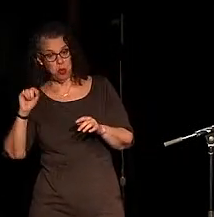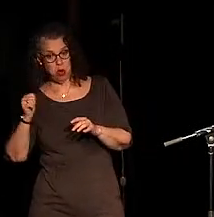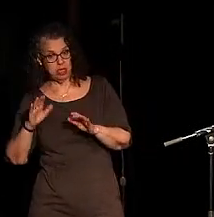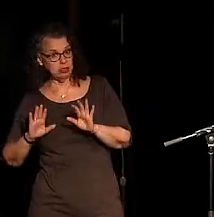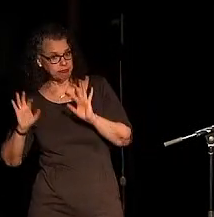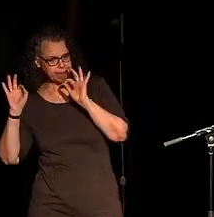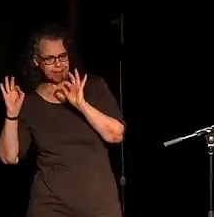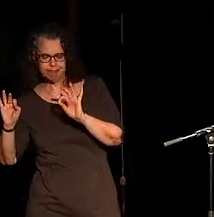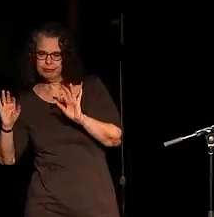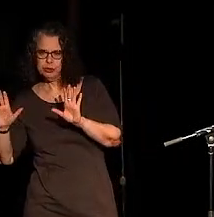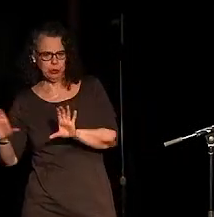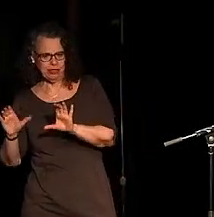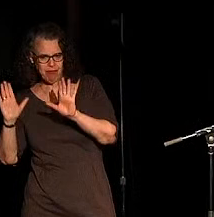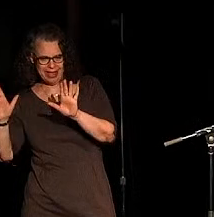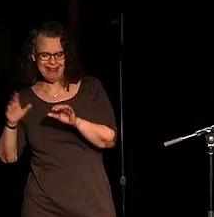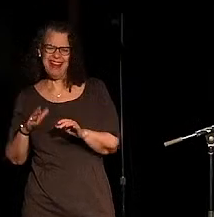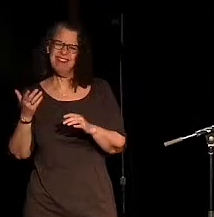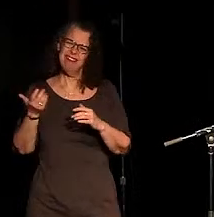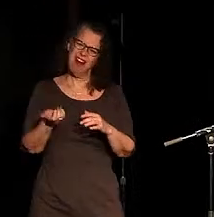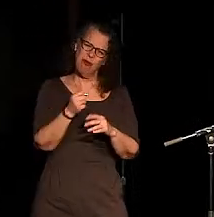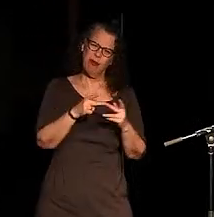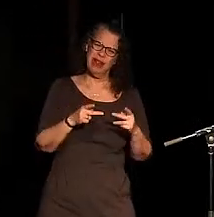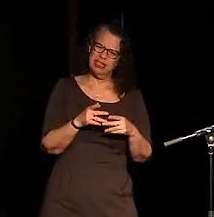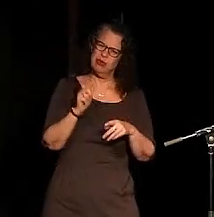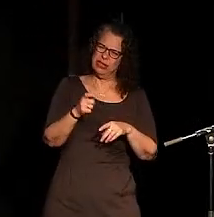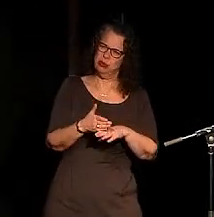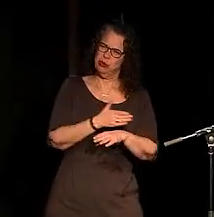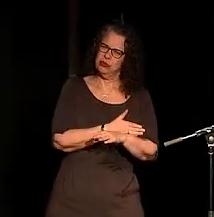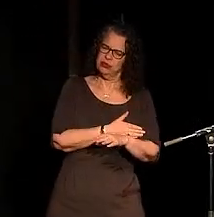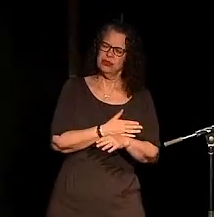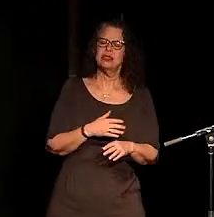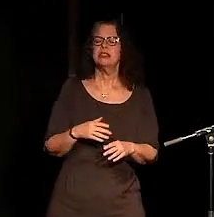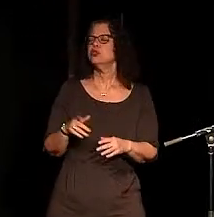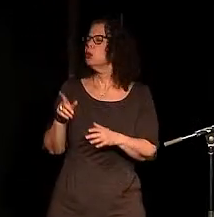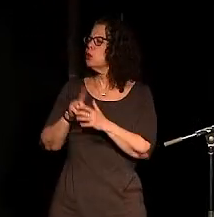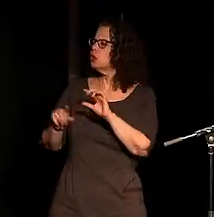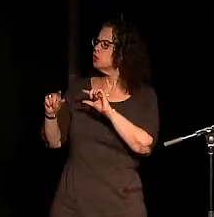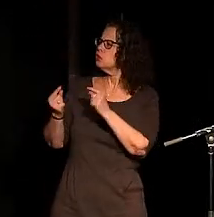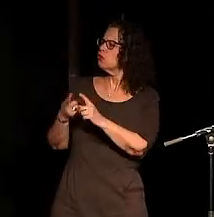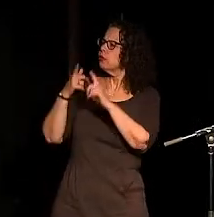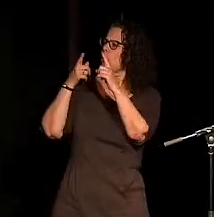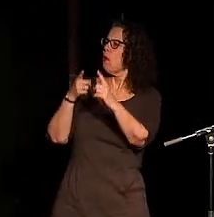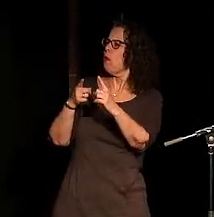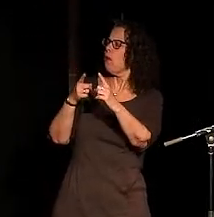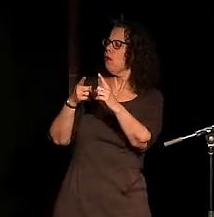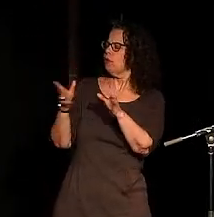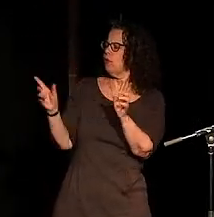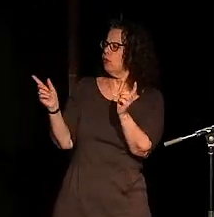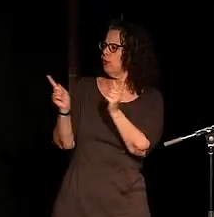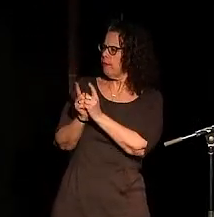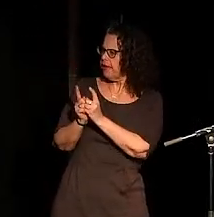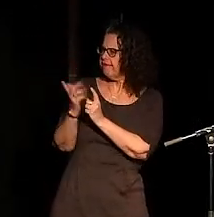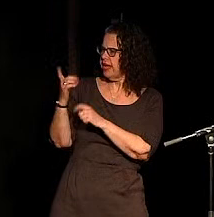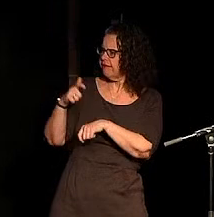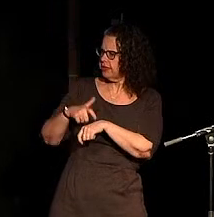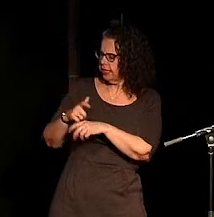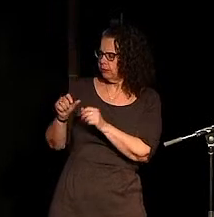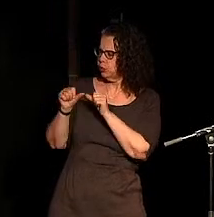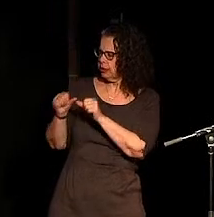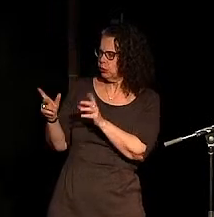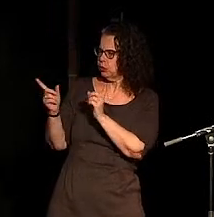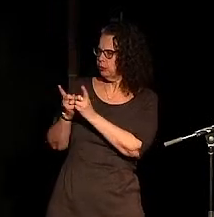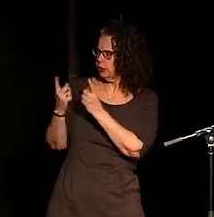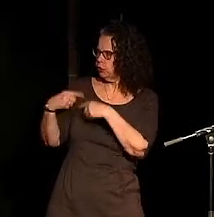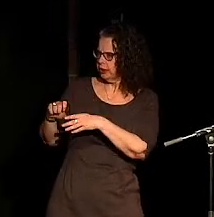see where there's room for improvement. So what's your group's goal? I mean, where you've met five times, you're continuing to meet this